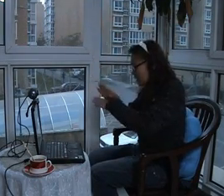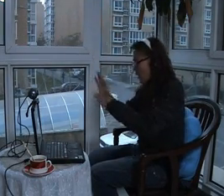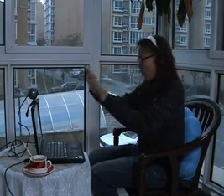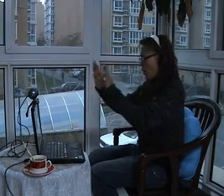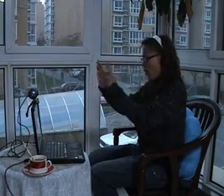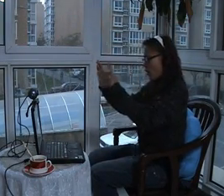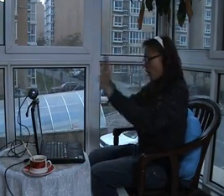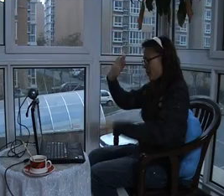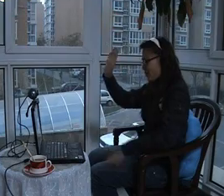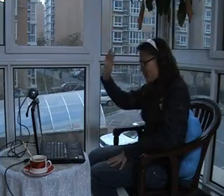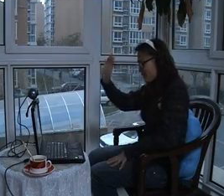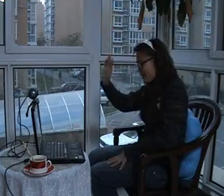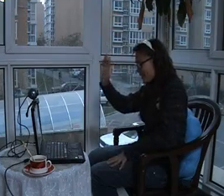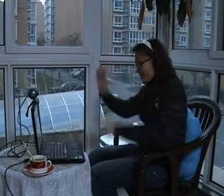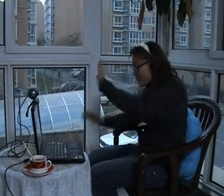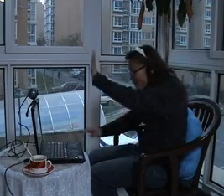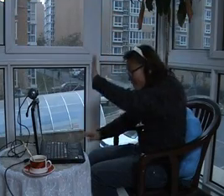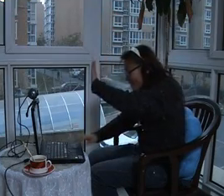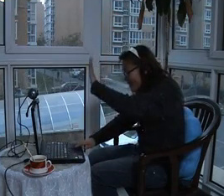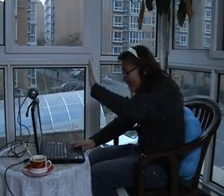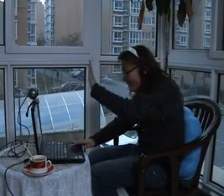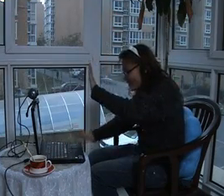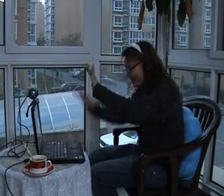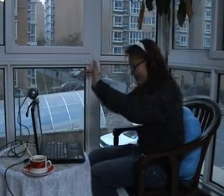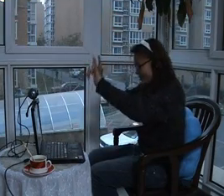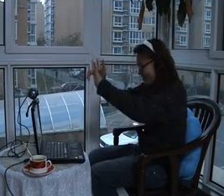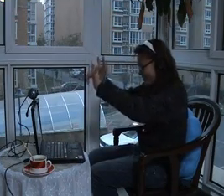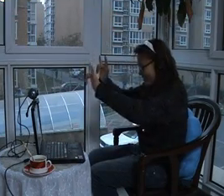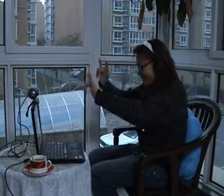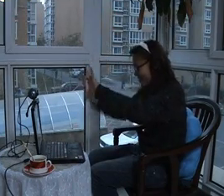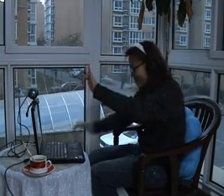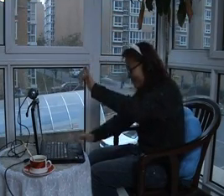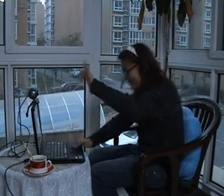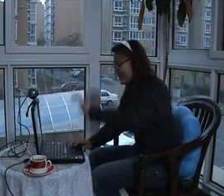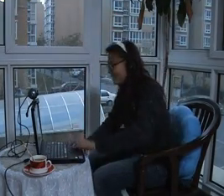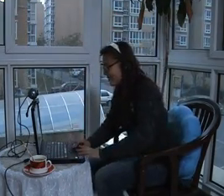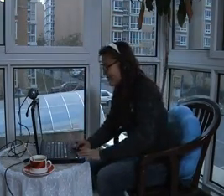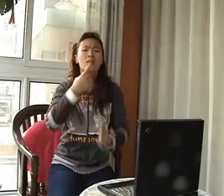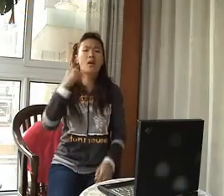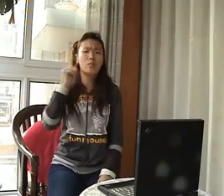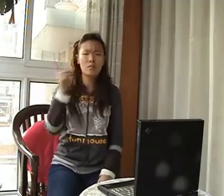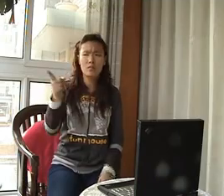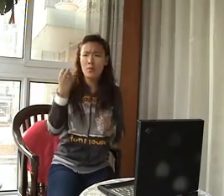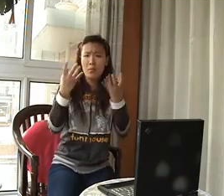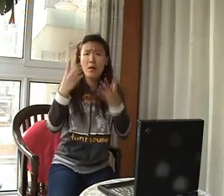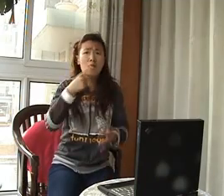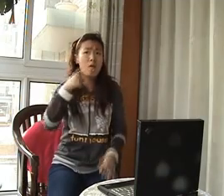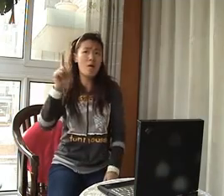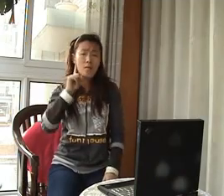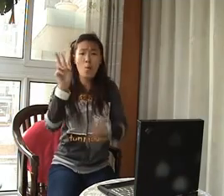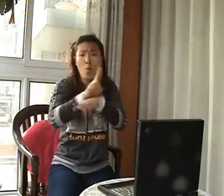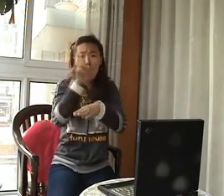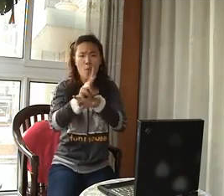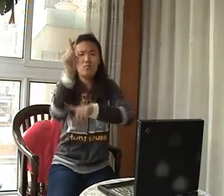the system can express successfully and naturally the meanings of text, virtue and accurate sign language